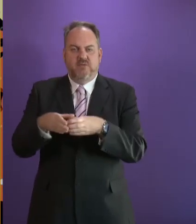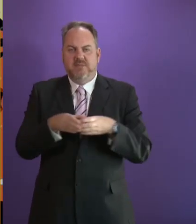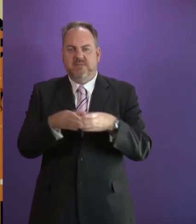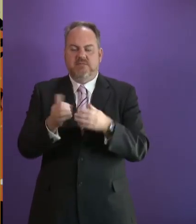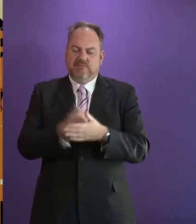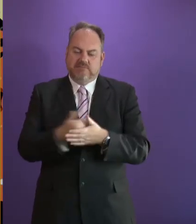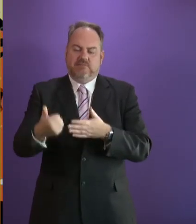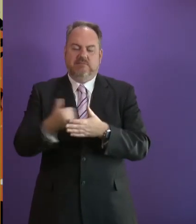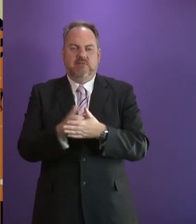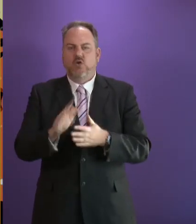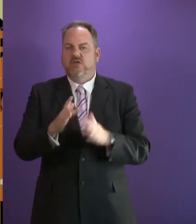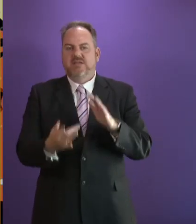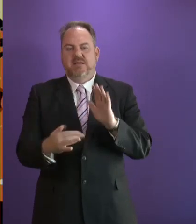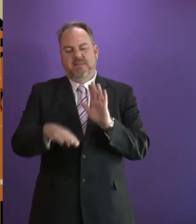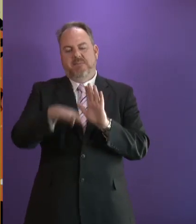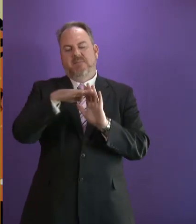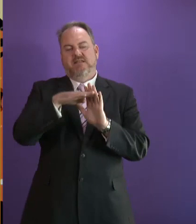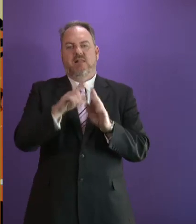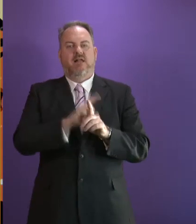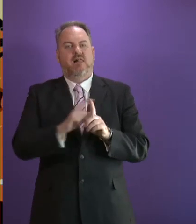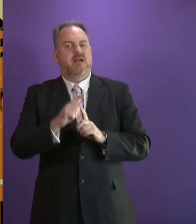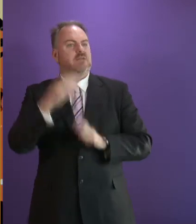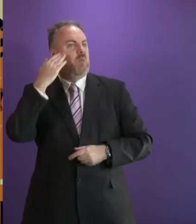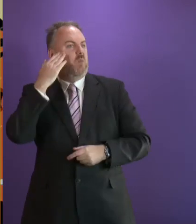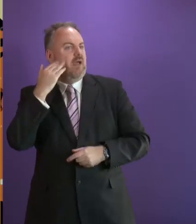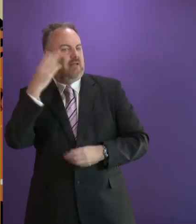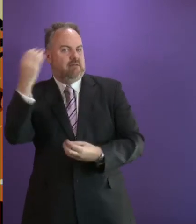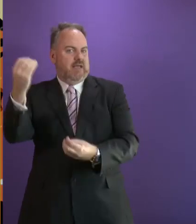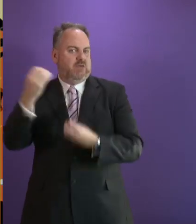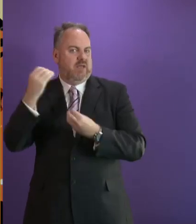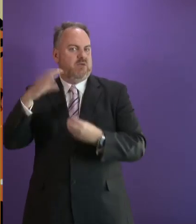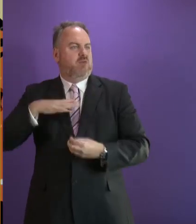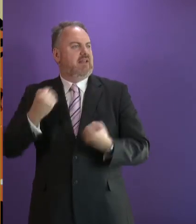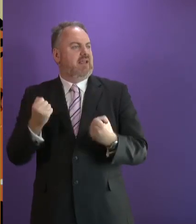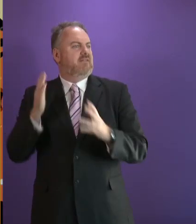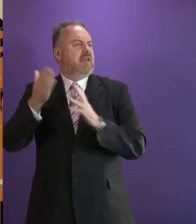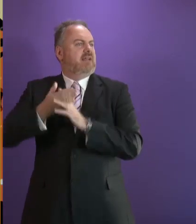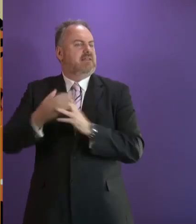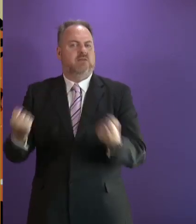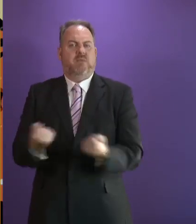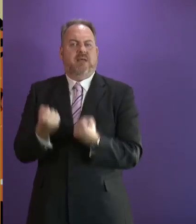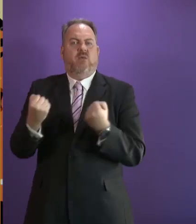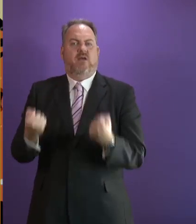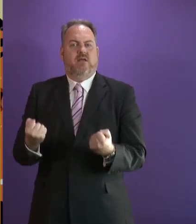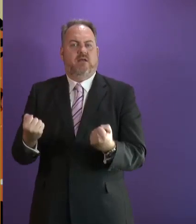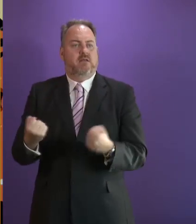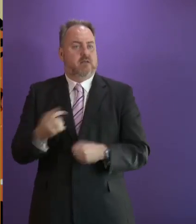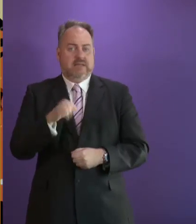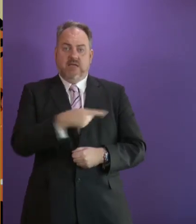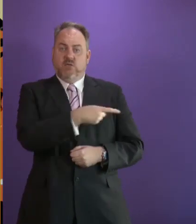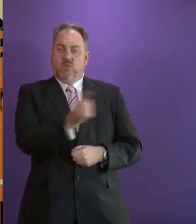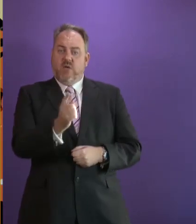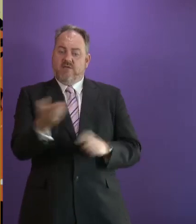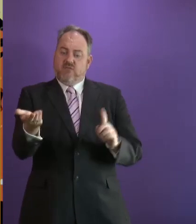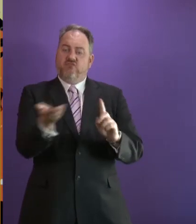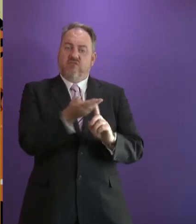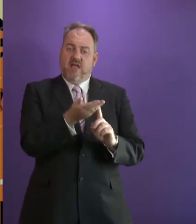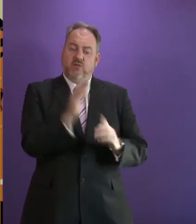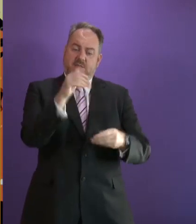those who are middle-class, white, university educated and have access to power already. Yes, you deserve to be